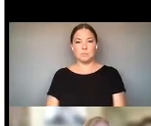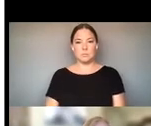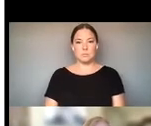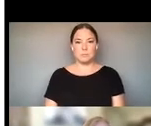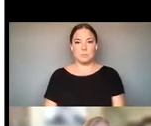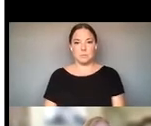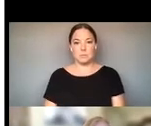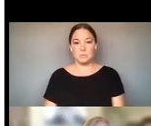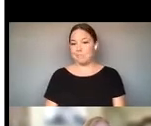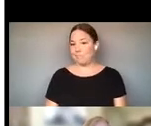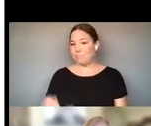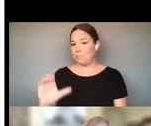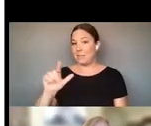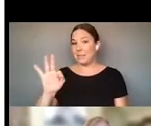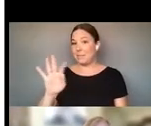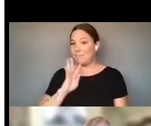Okay, thank you.